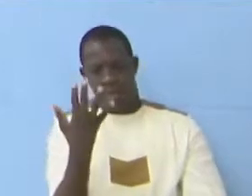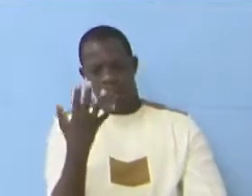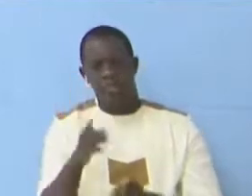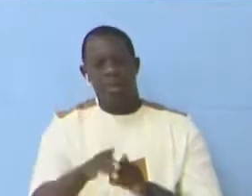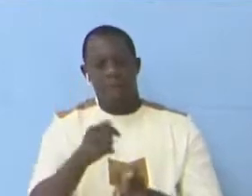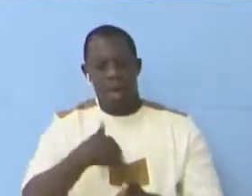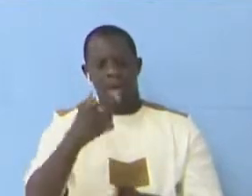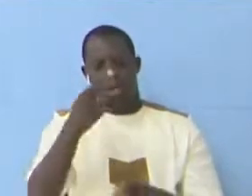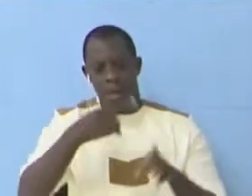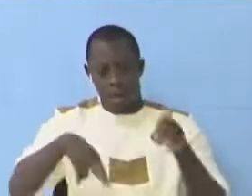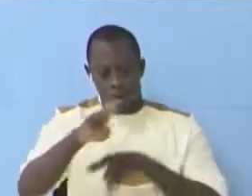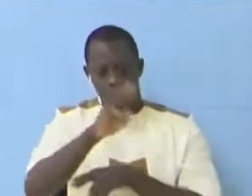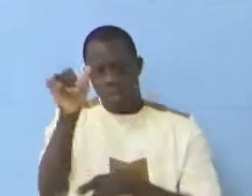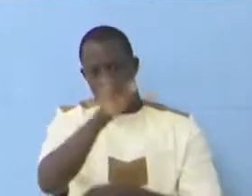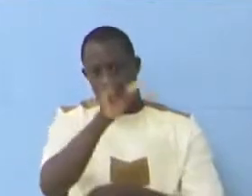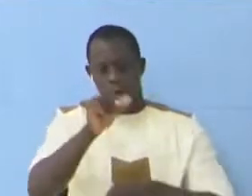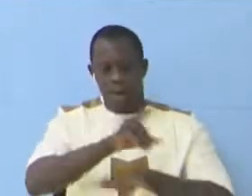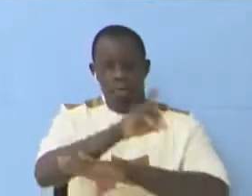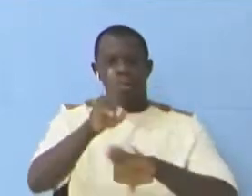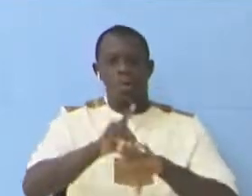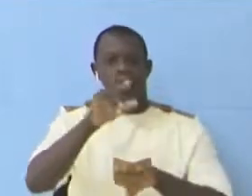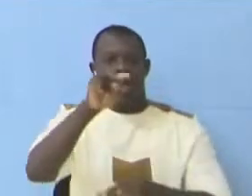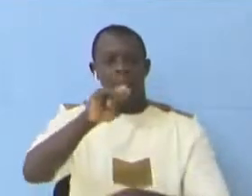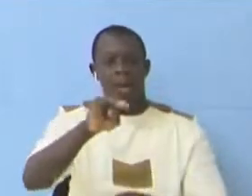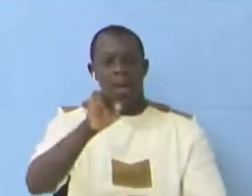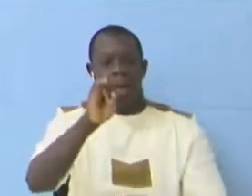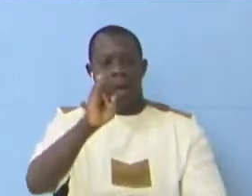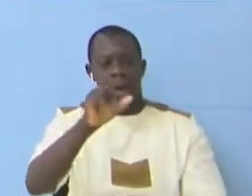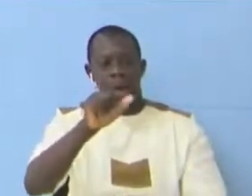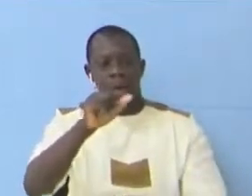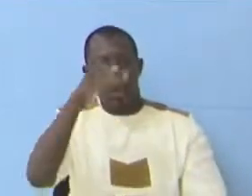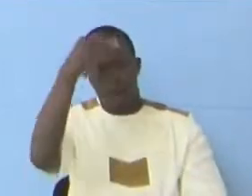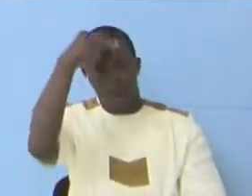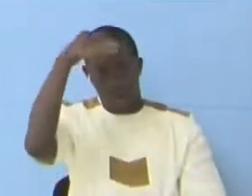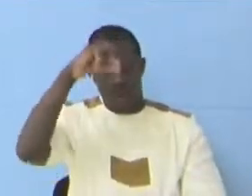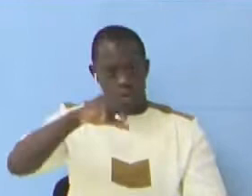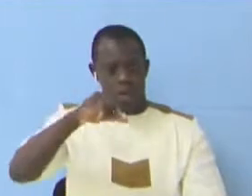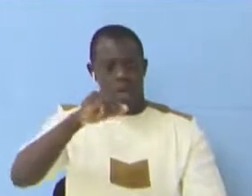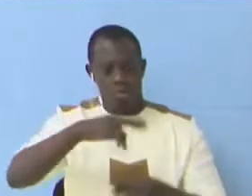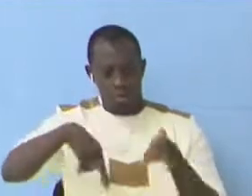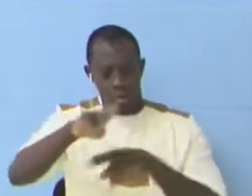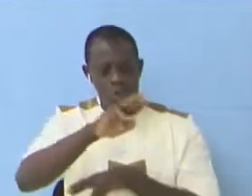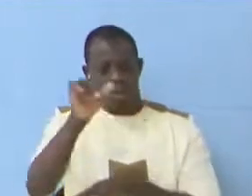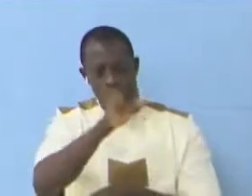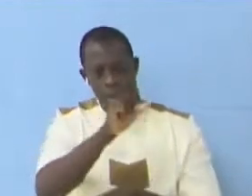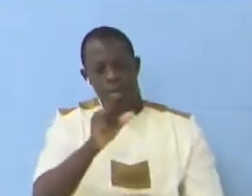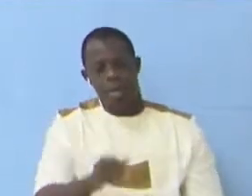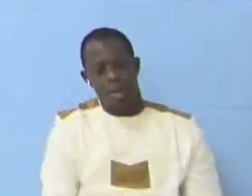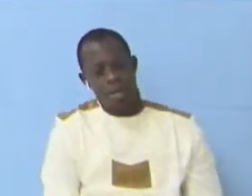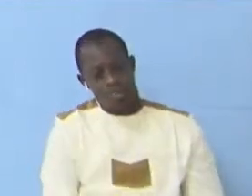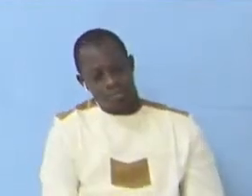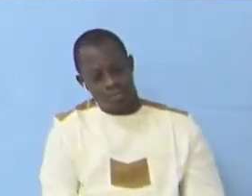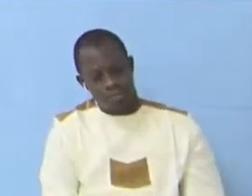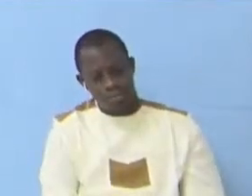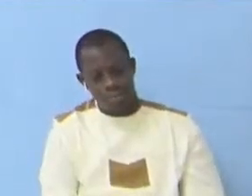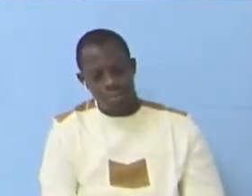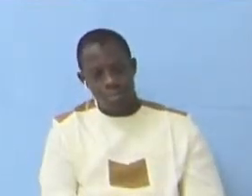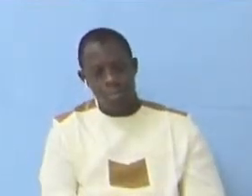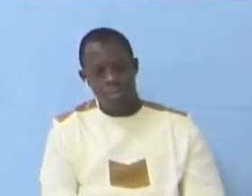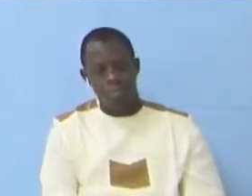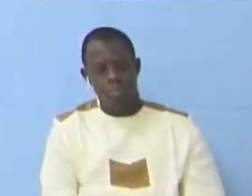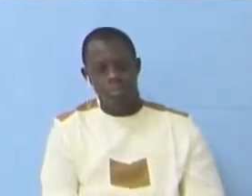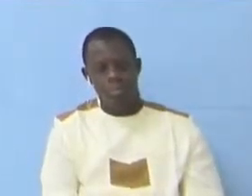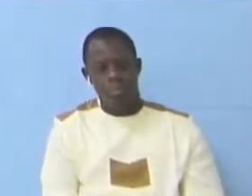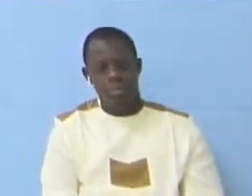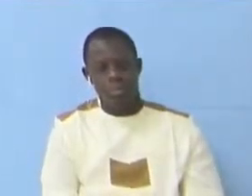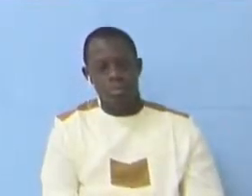the NIA headquarters. Si ñaar fukki fan ak ñett ci weeru December 1995 ci lañ ma toxalaat nag ci makkaan gu mag gi di bu NIA bi.